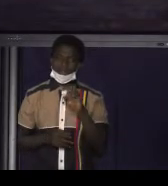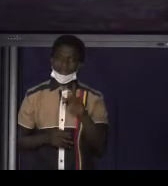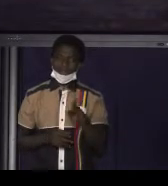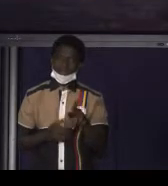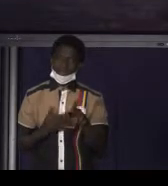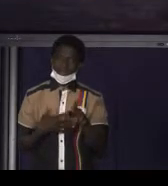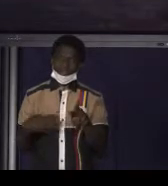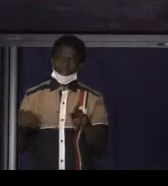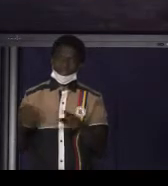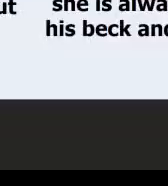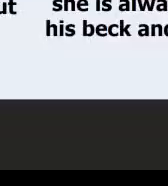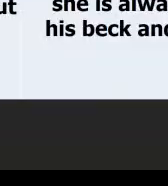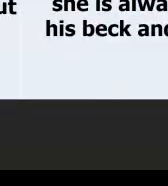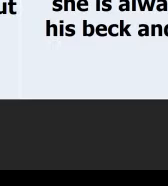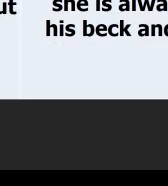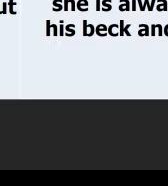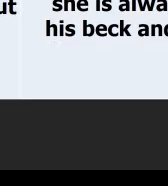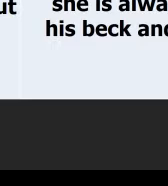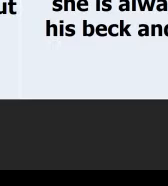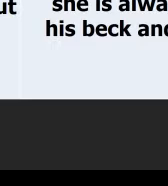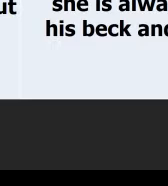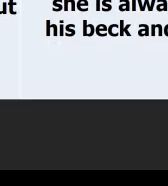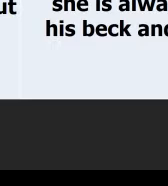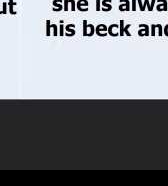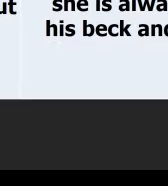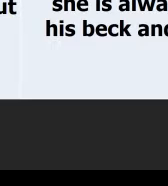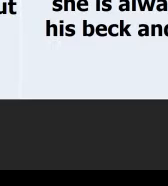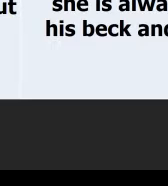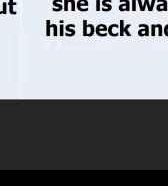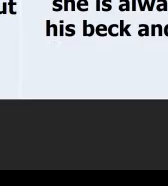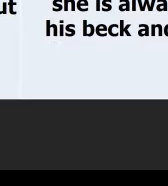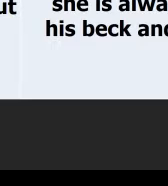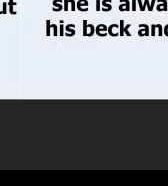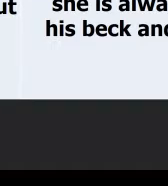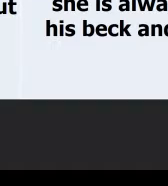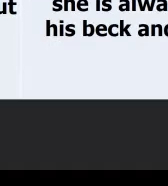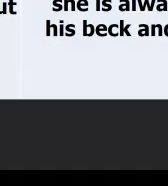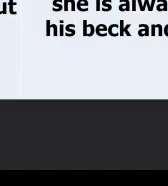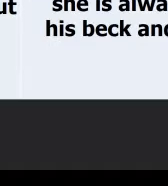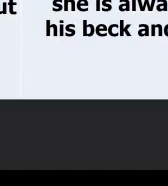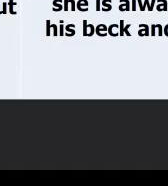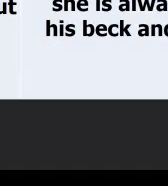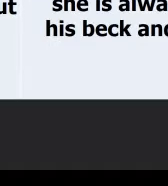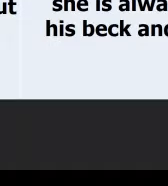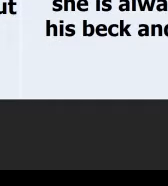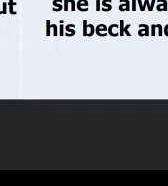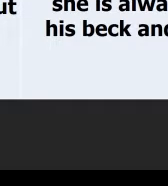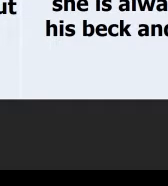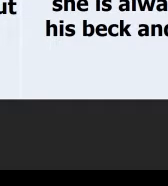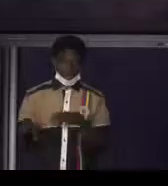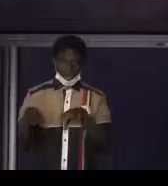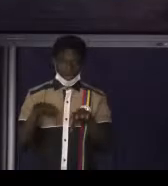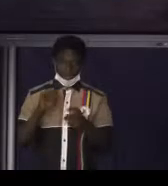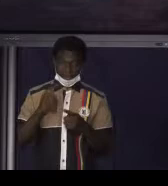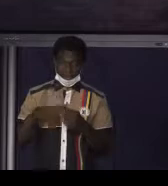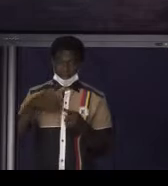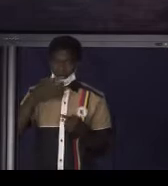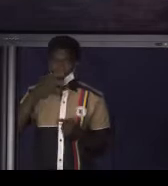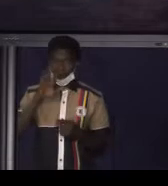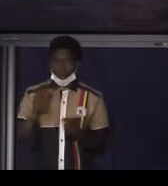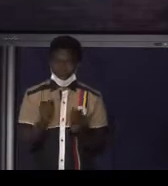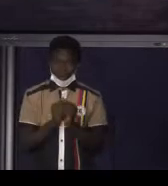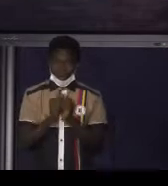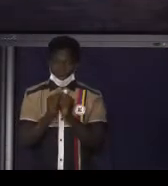Beck and call. Beck and call. To be ready to react to their commands without a